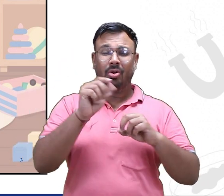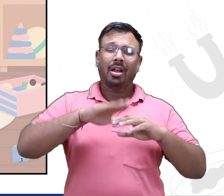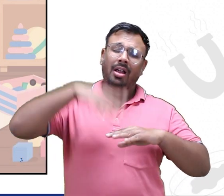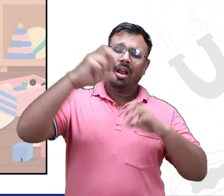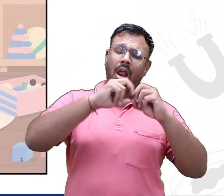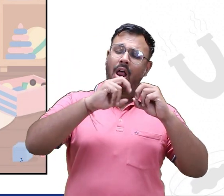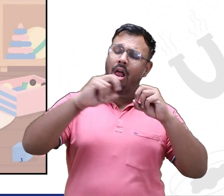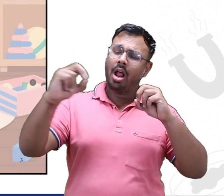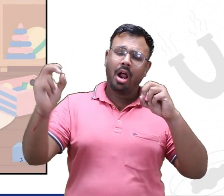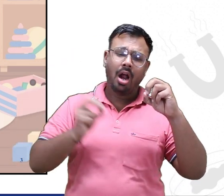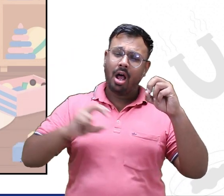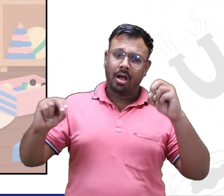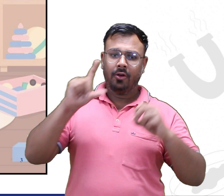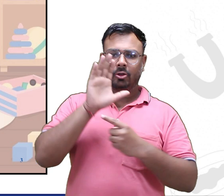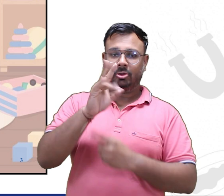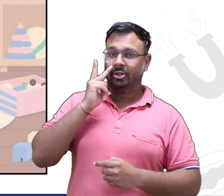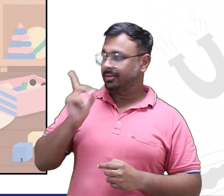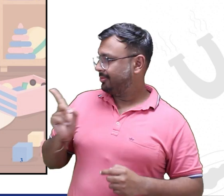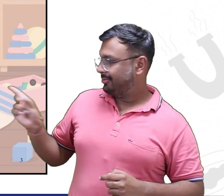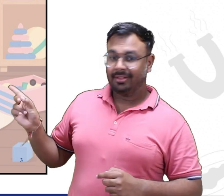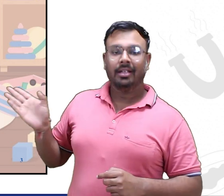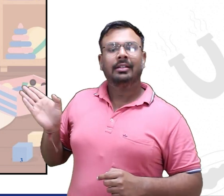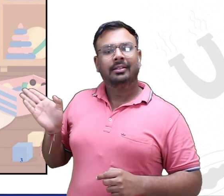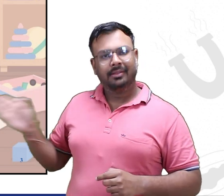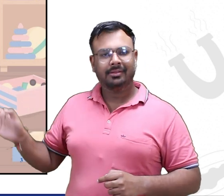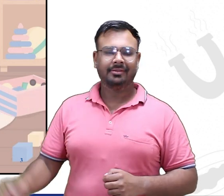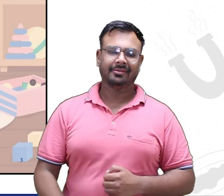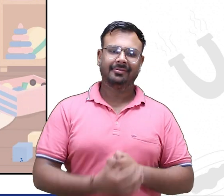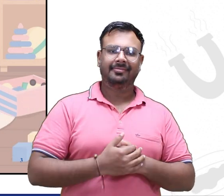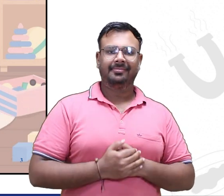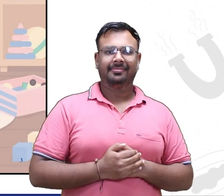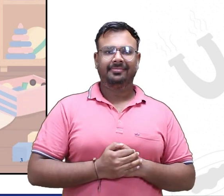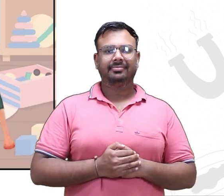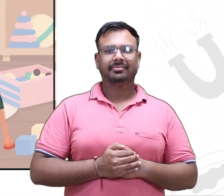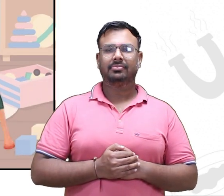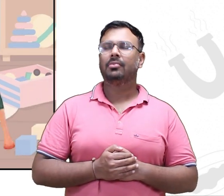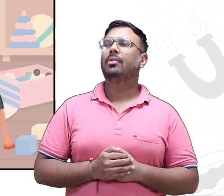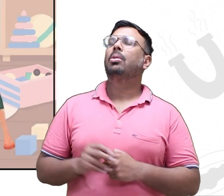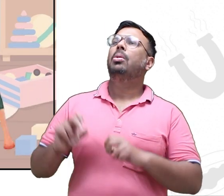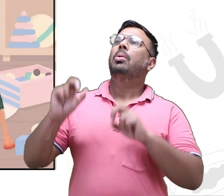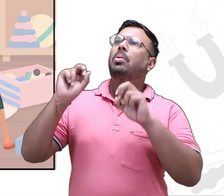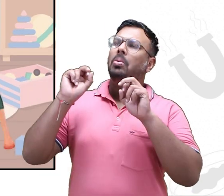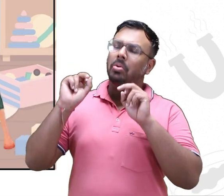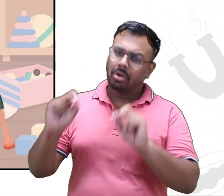Similar like this, chains of several hundred or more amino acids.